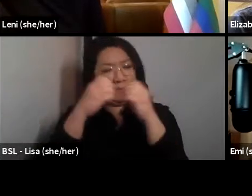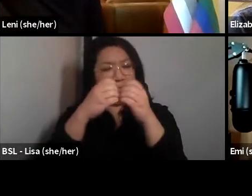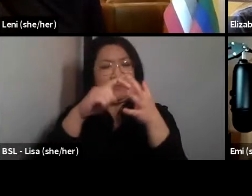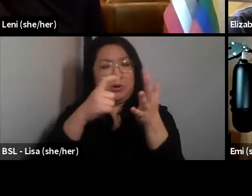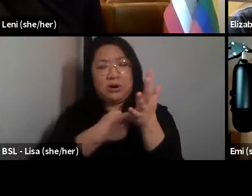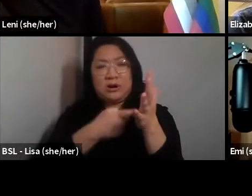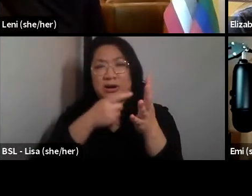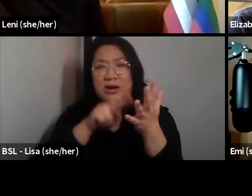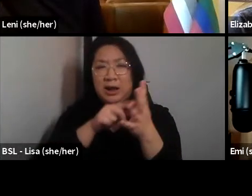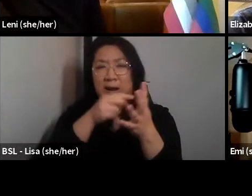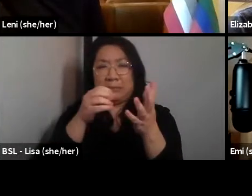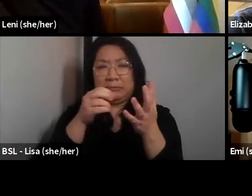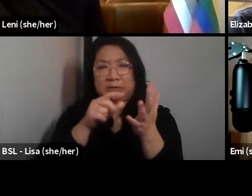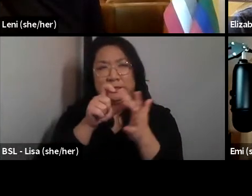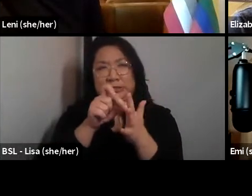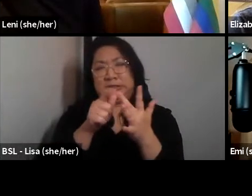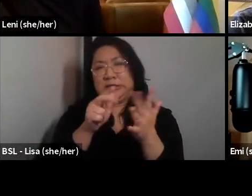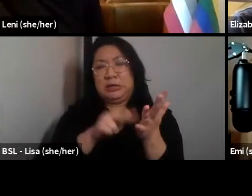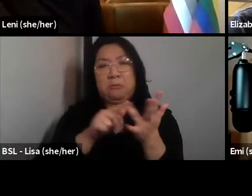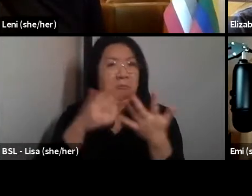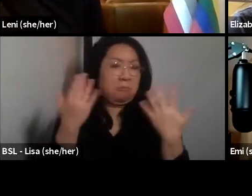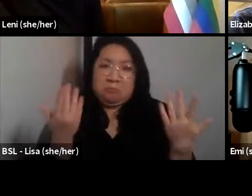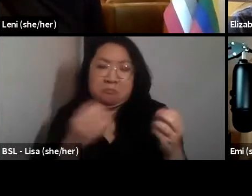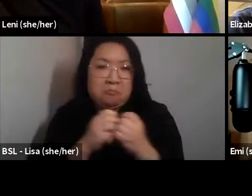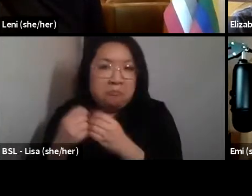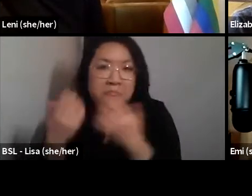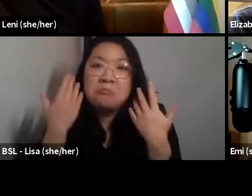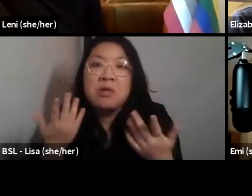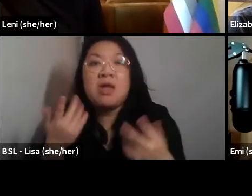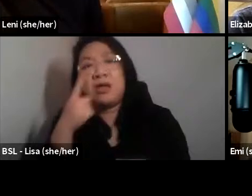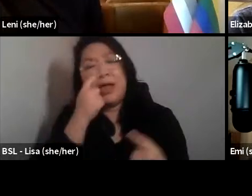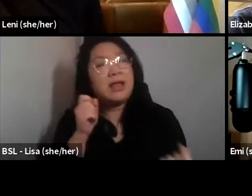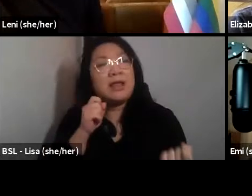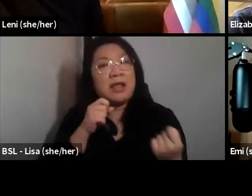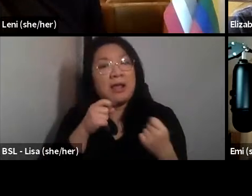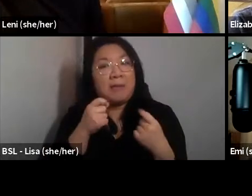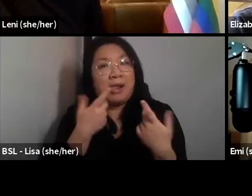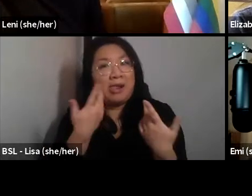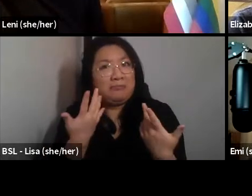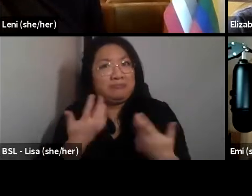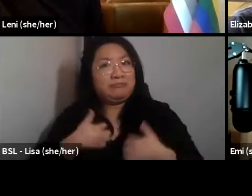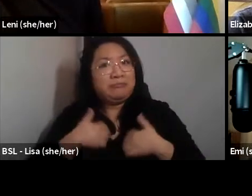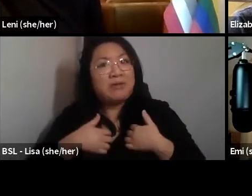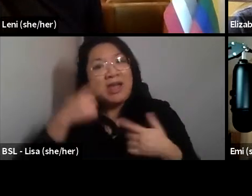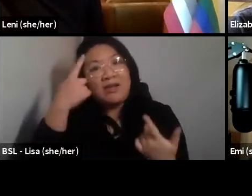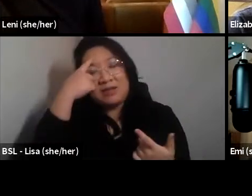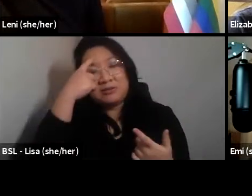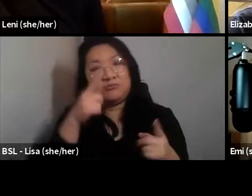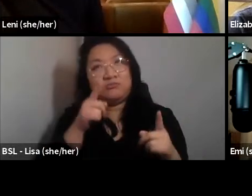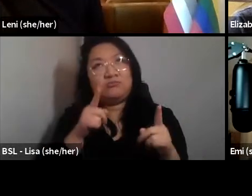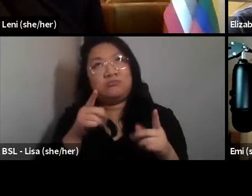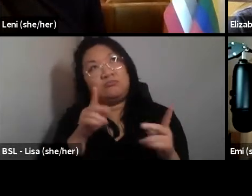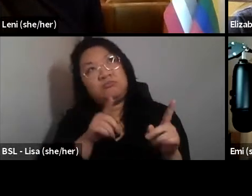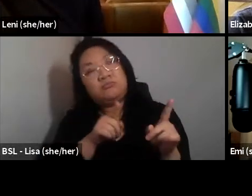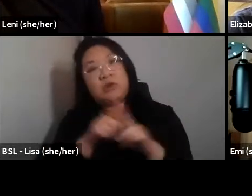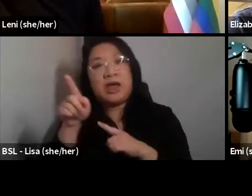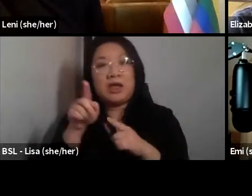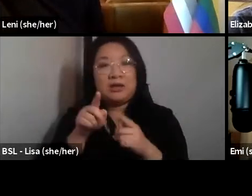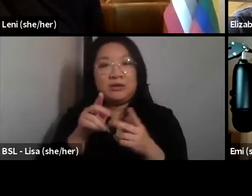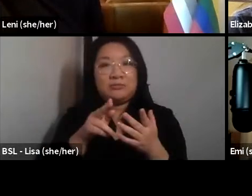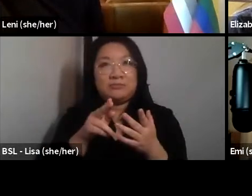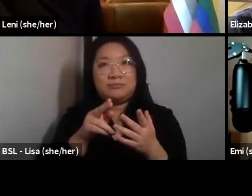to apply a bit of my social science background to some asexual academia, which should be exciting. I try to increase asexual and aromantic